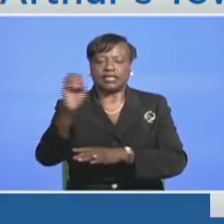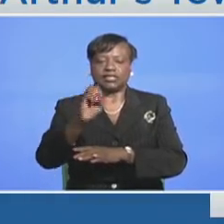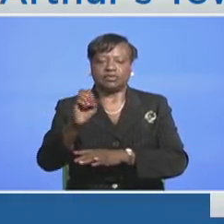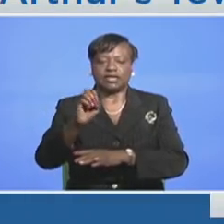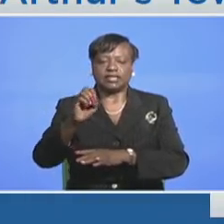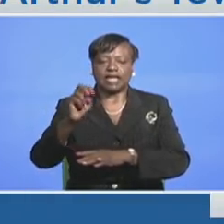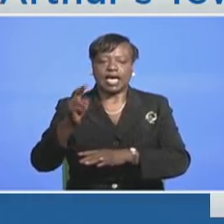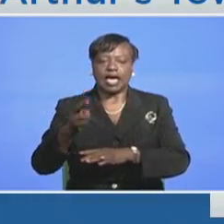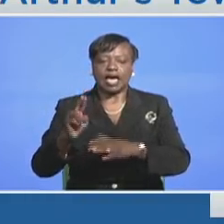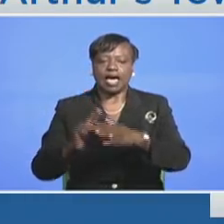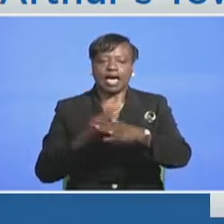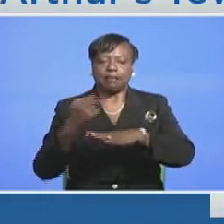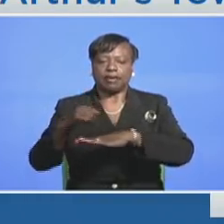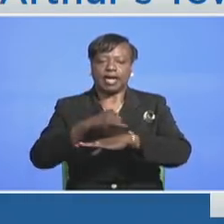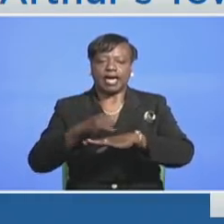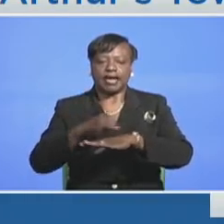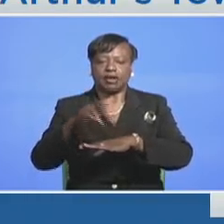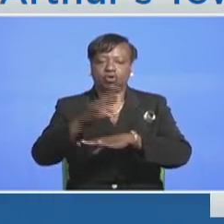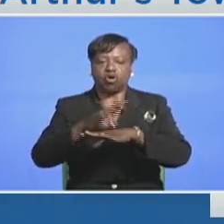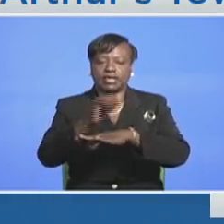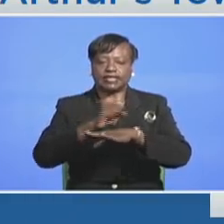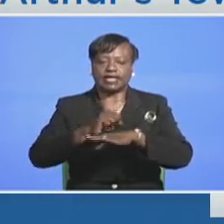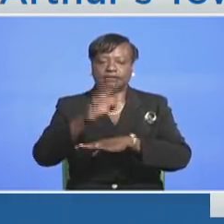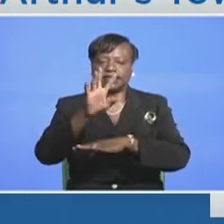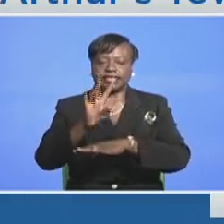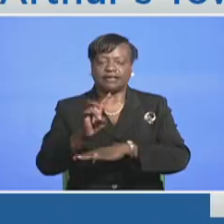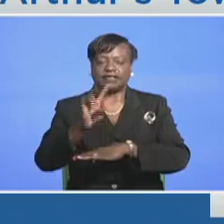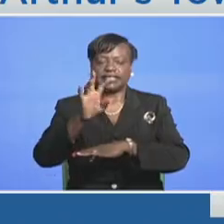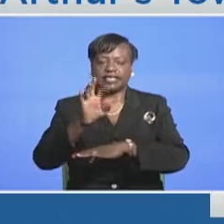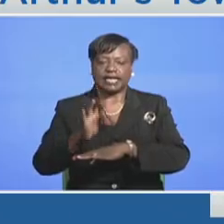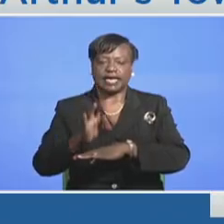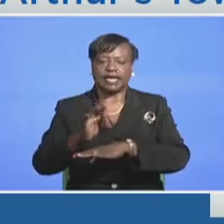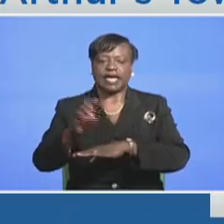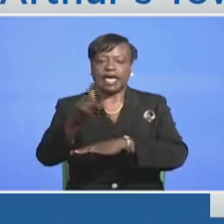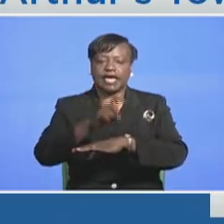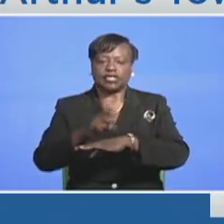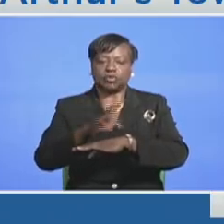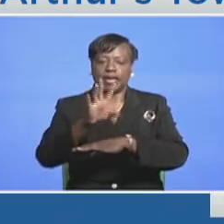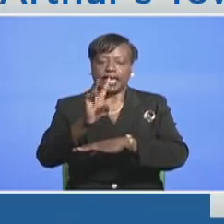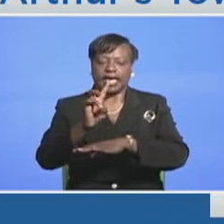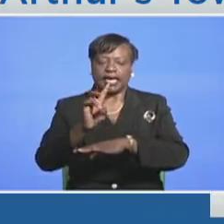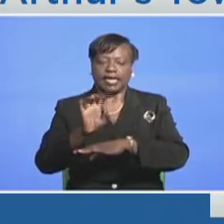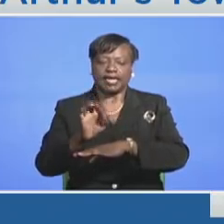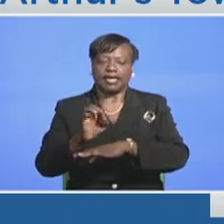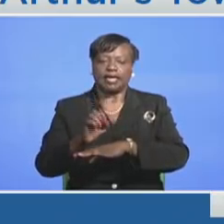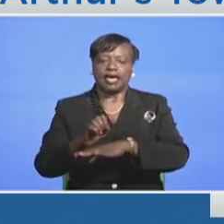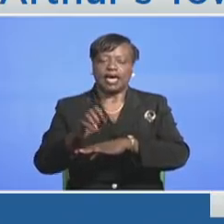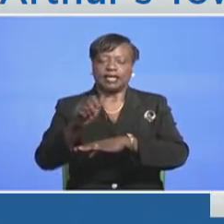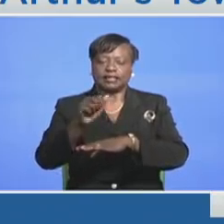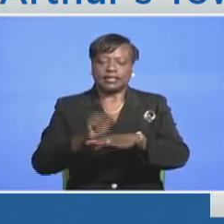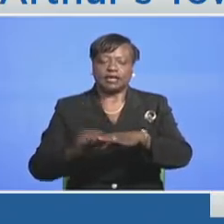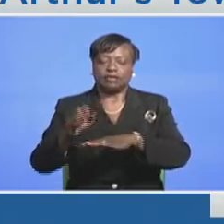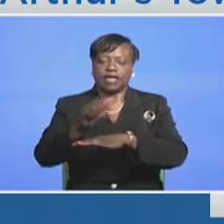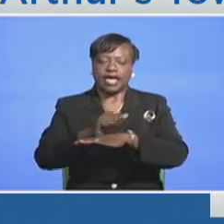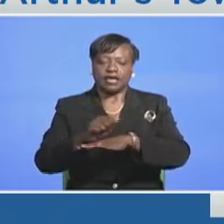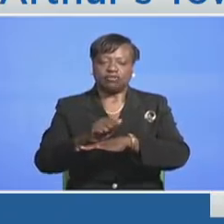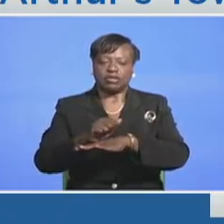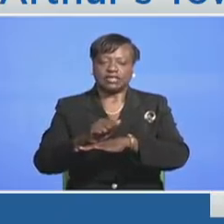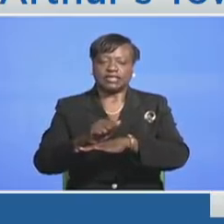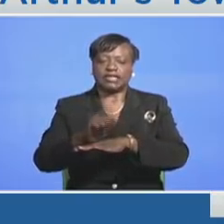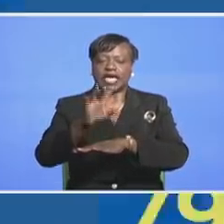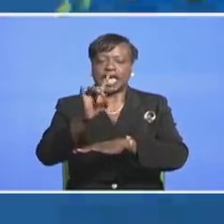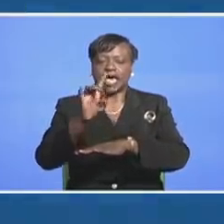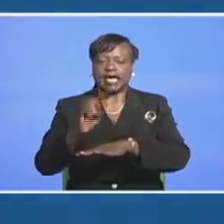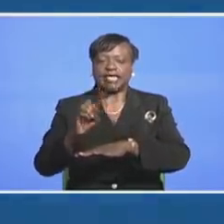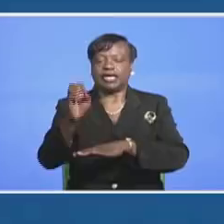Island, Eleuthera, Roxanne, Eleuthera, all at 79. Stanley Key, 80 degrees. Kemps Bay, South Andrews, Fresh Creek, and Central Andrews,